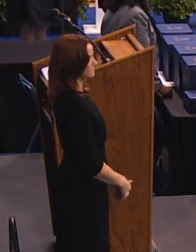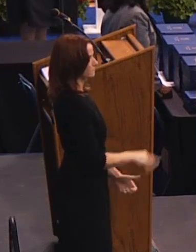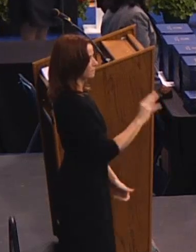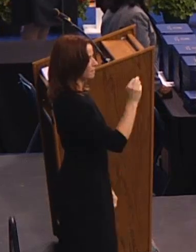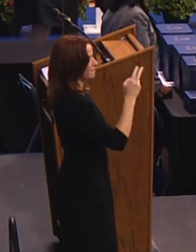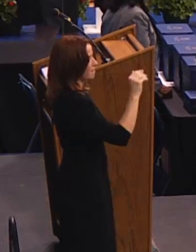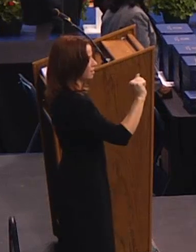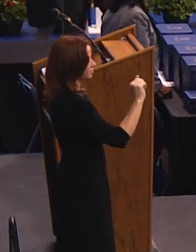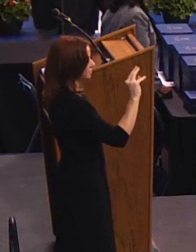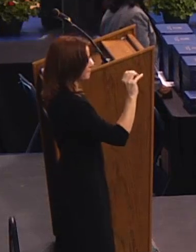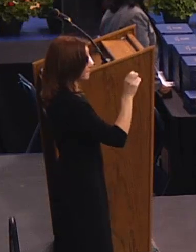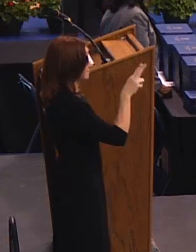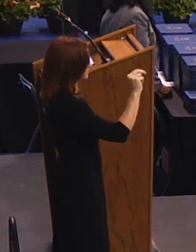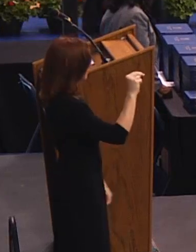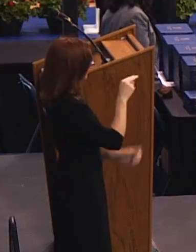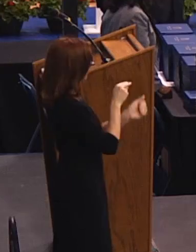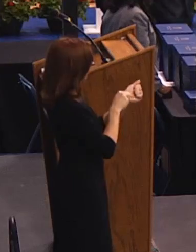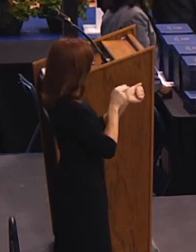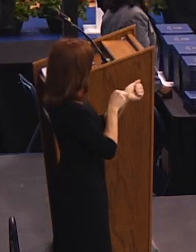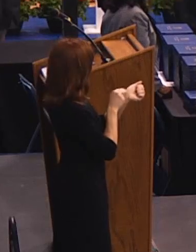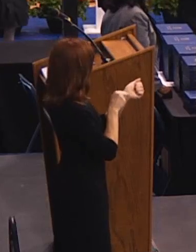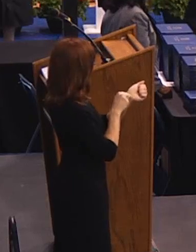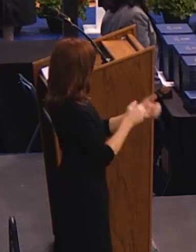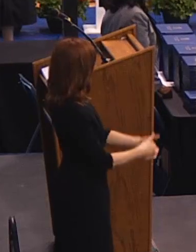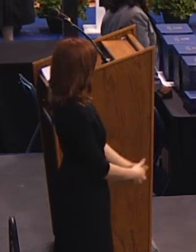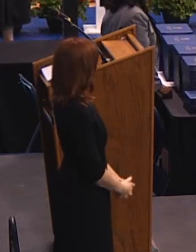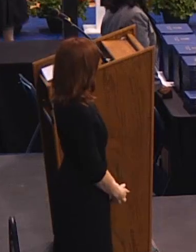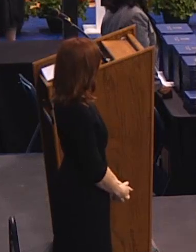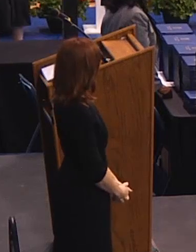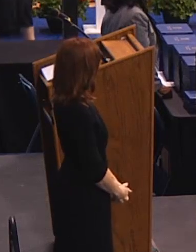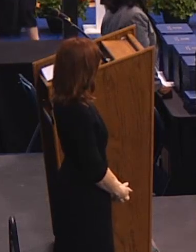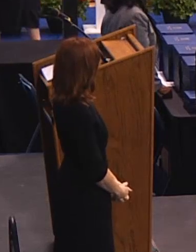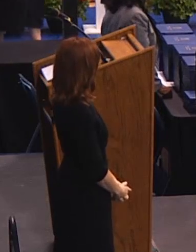Marsha Renee Mason, nursing.